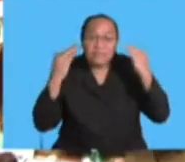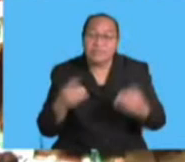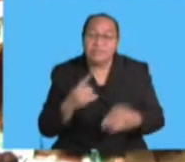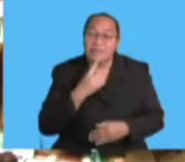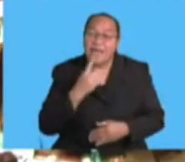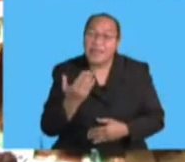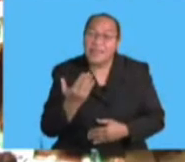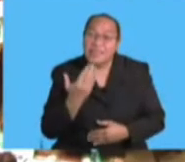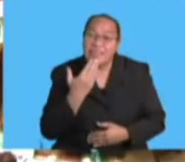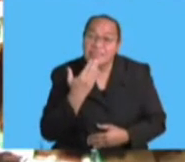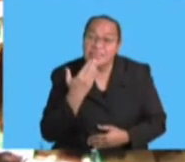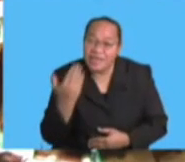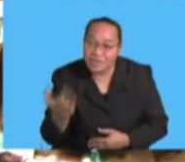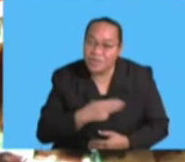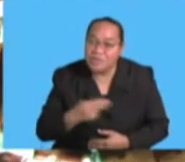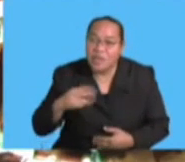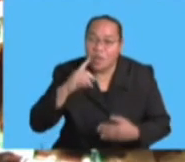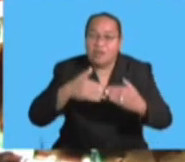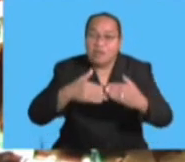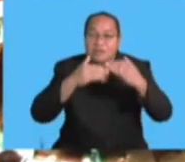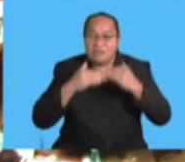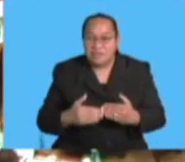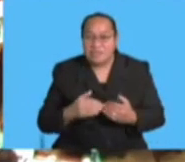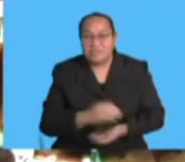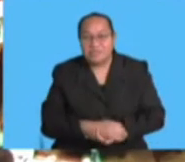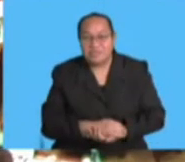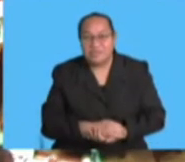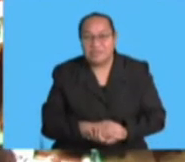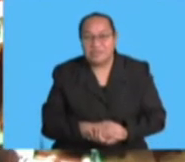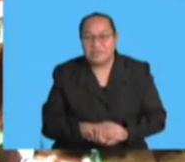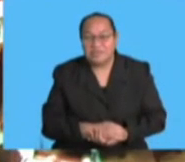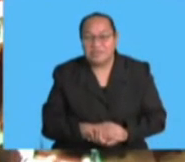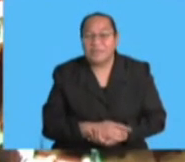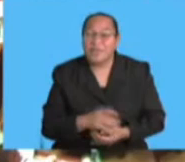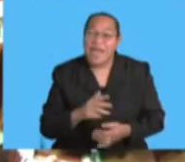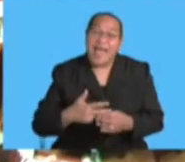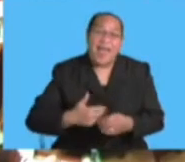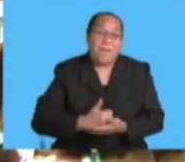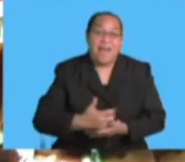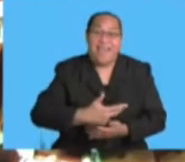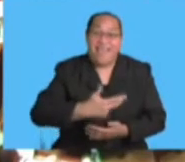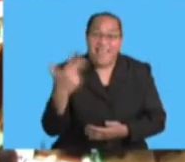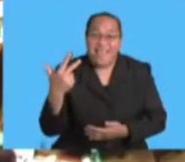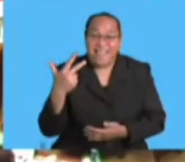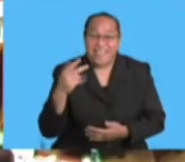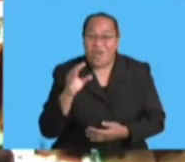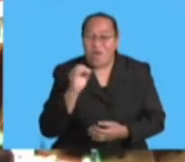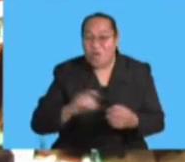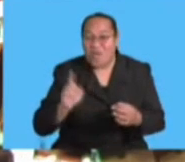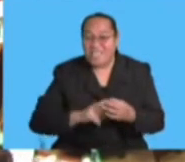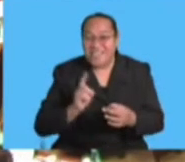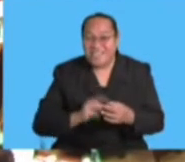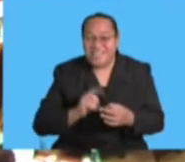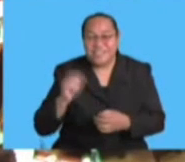Minister. We will move on. We'll move on to the the eighth oral question for today, and I give